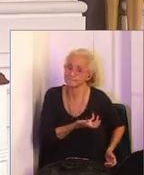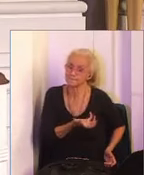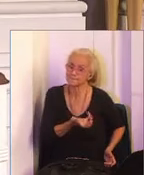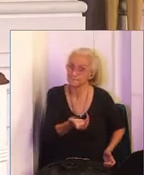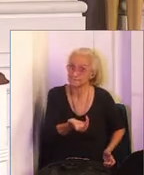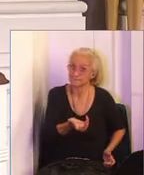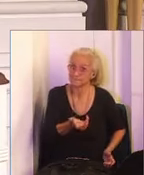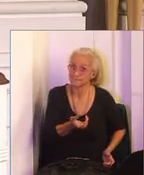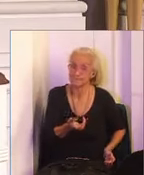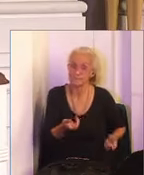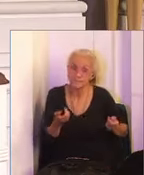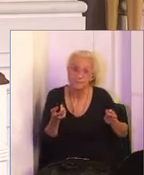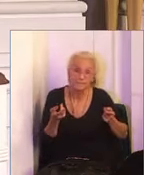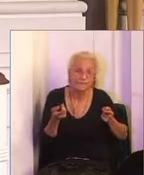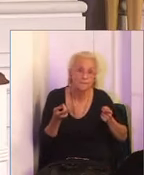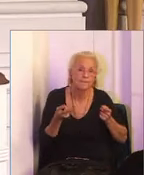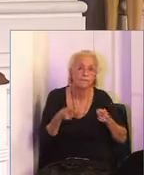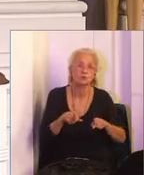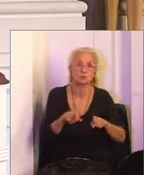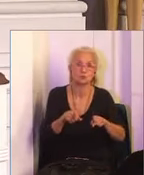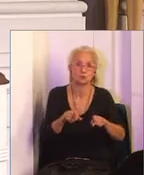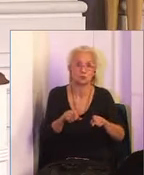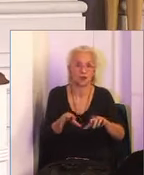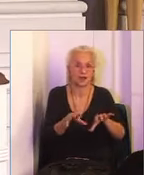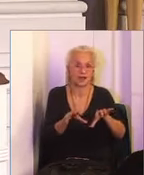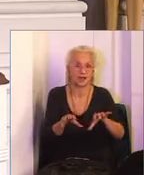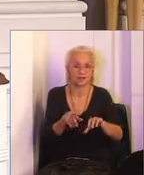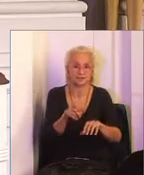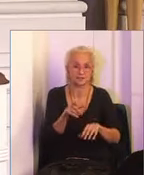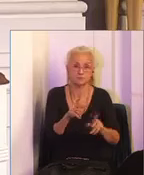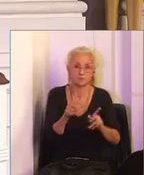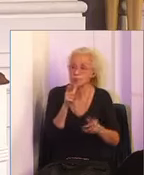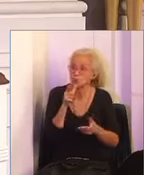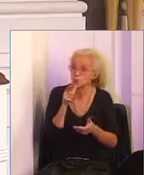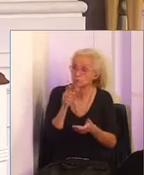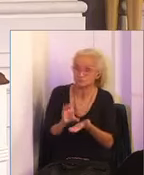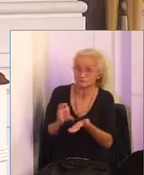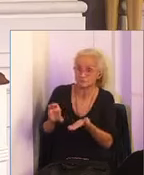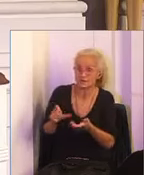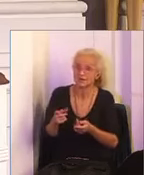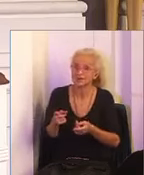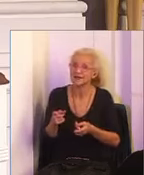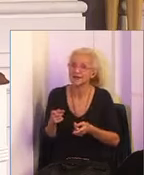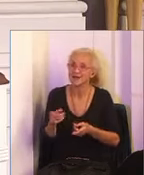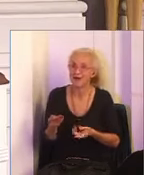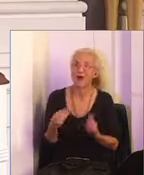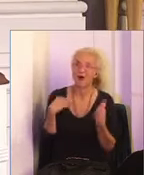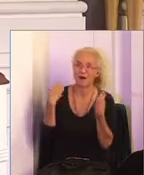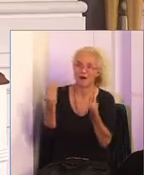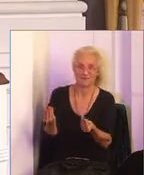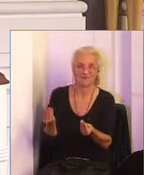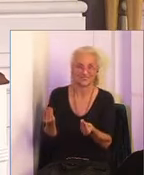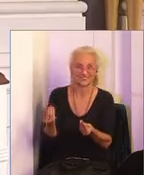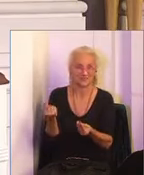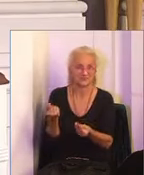And through this action, those who tithe are offered something very valuable in